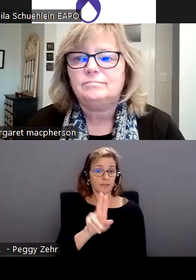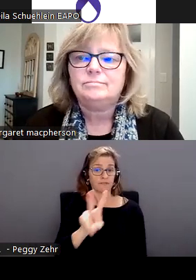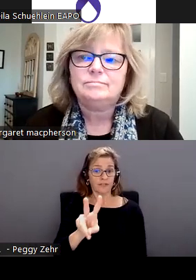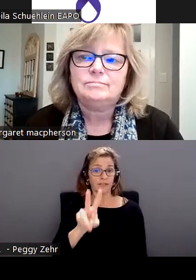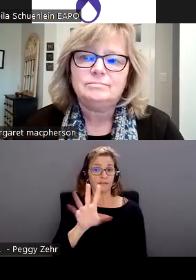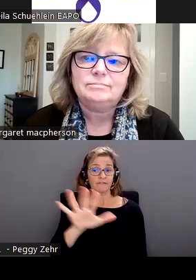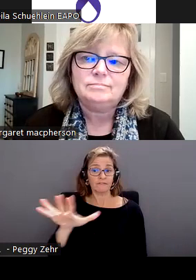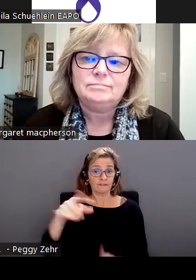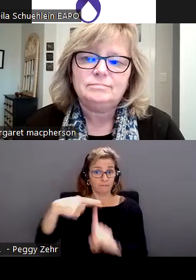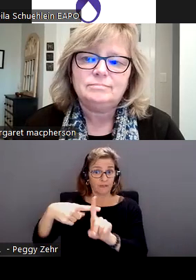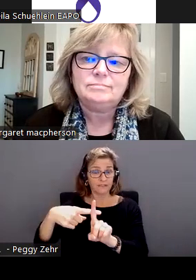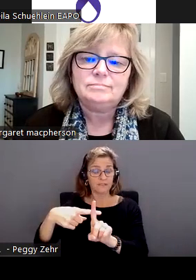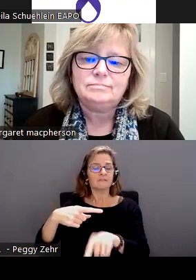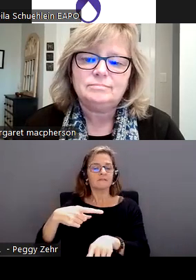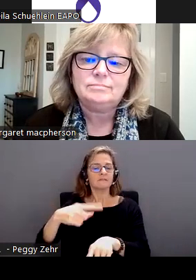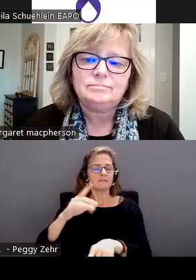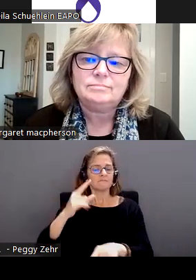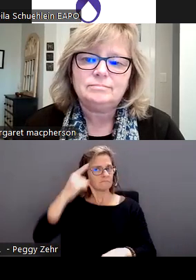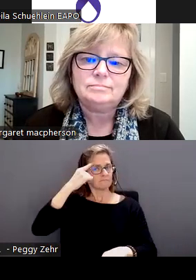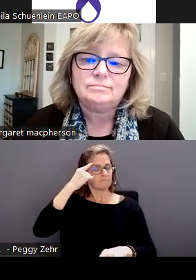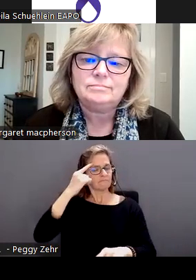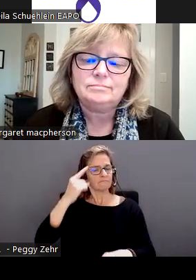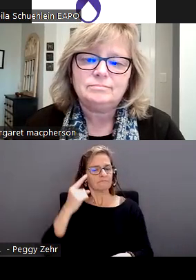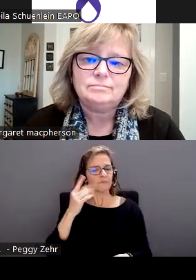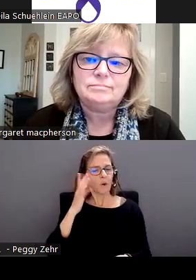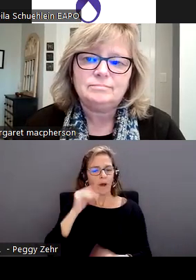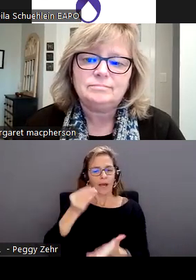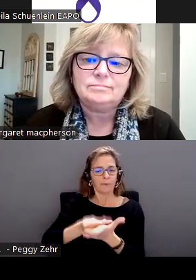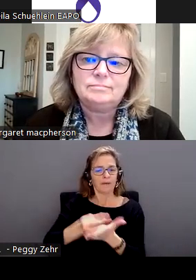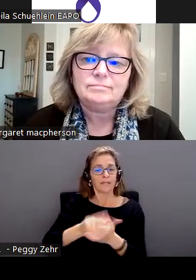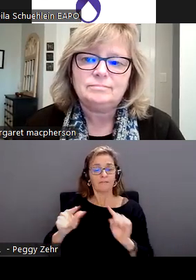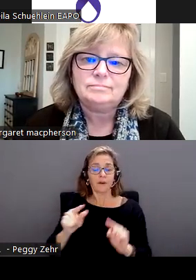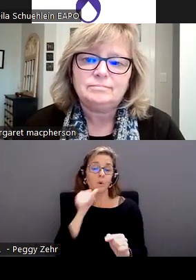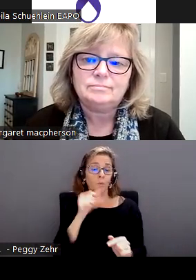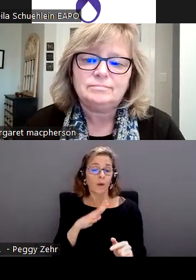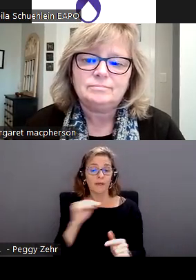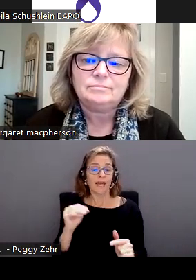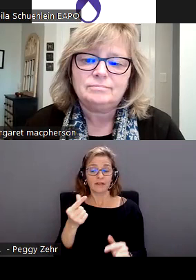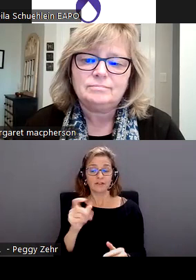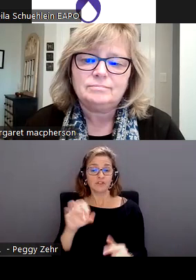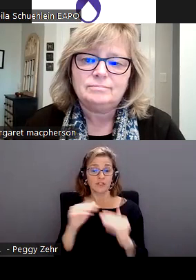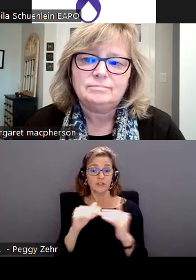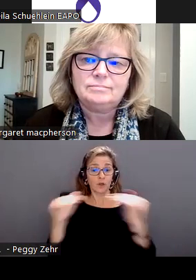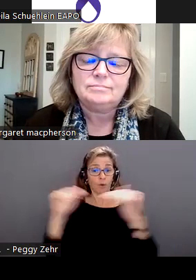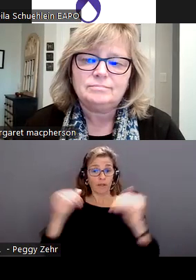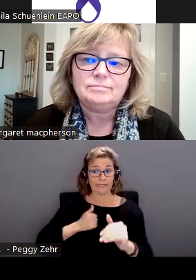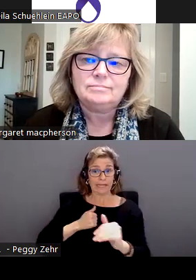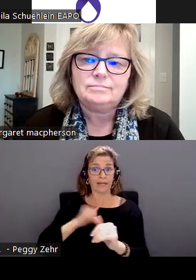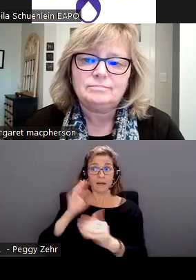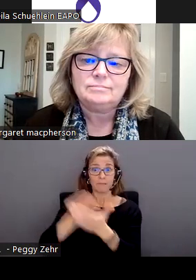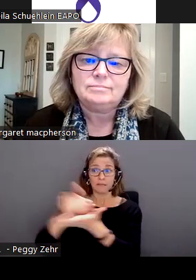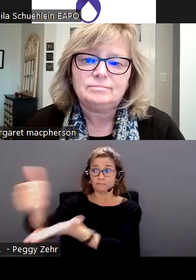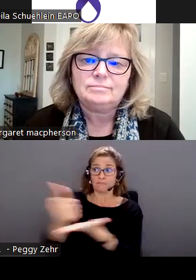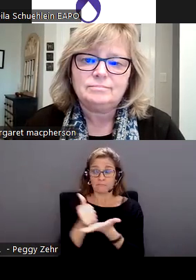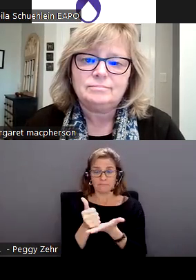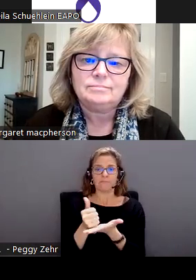from. Thanks to funding from Women and Gender Equality Canada, we've been able to involve a wide group of partners. You can see